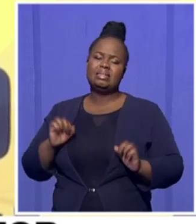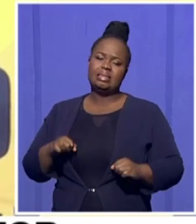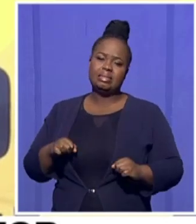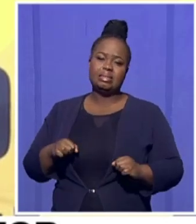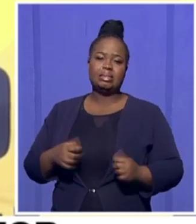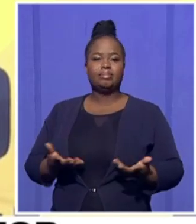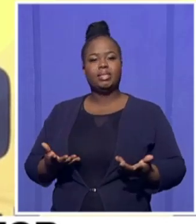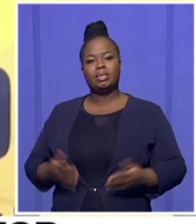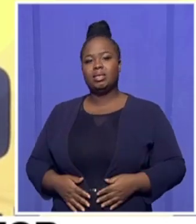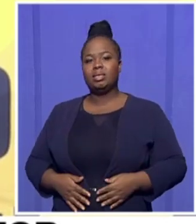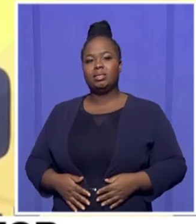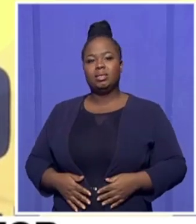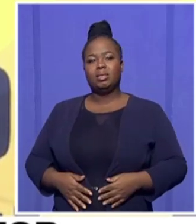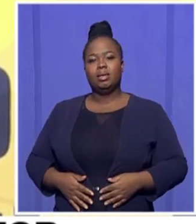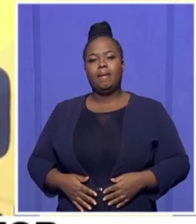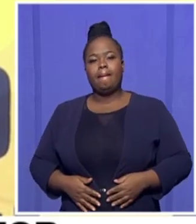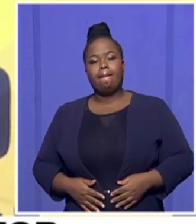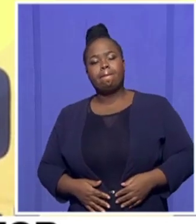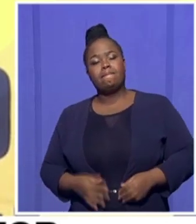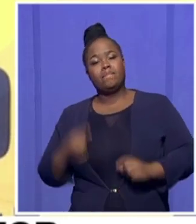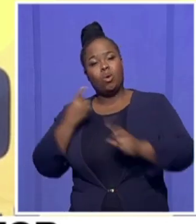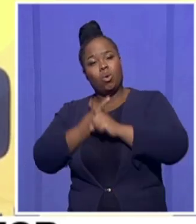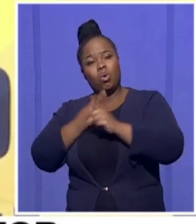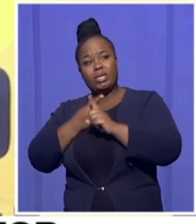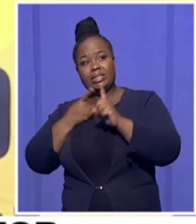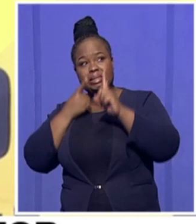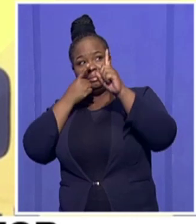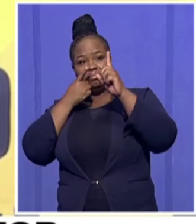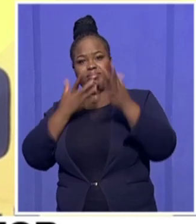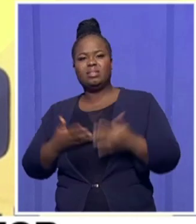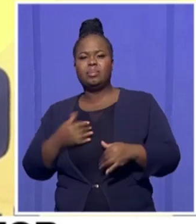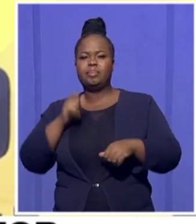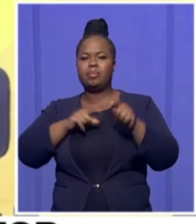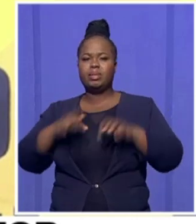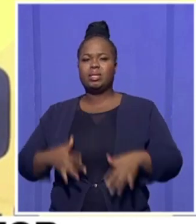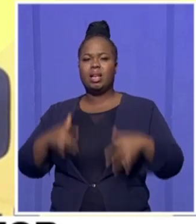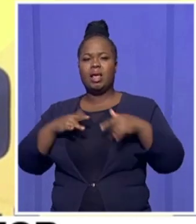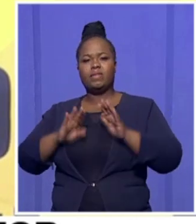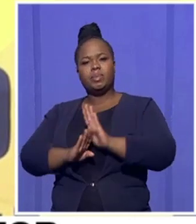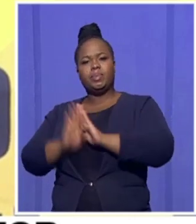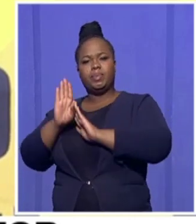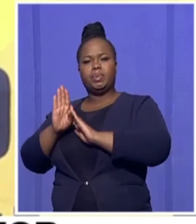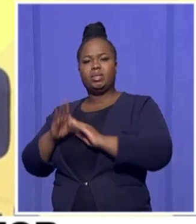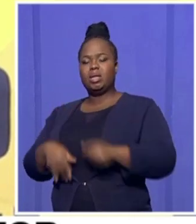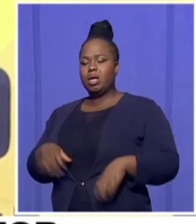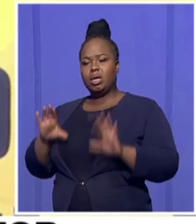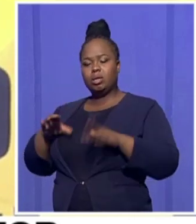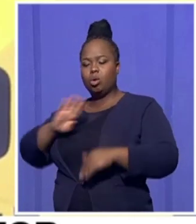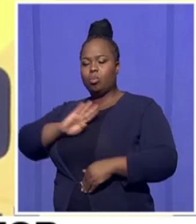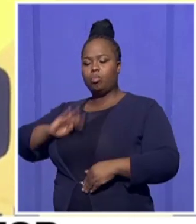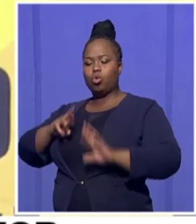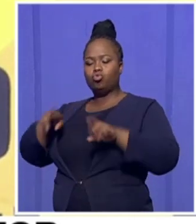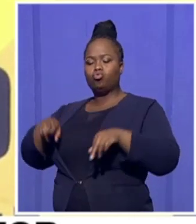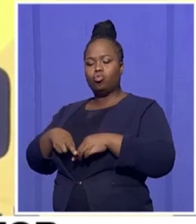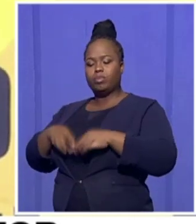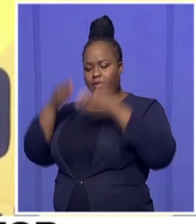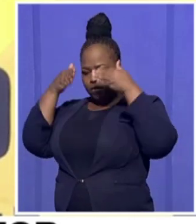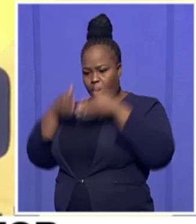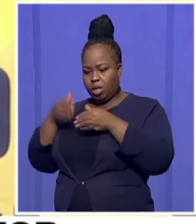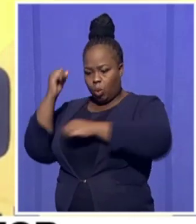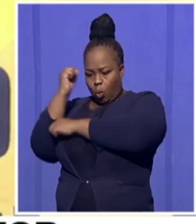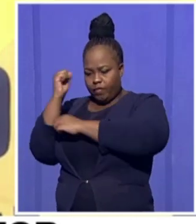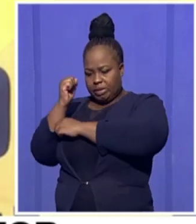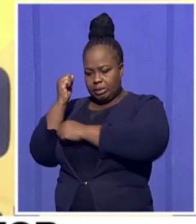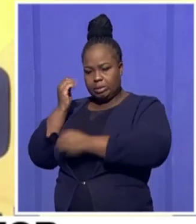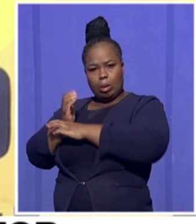struggles to better the lives of the people were not only confined to boardrooms and offices. He would often be